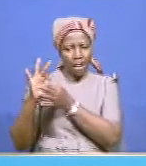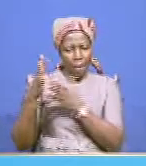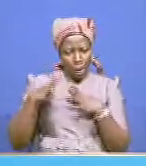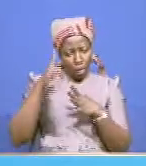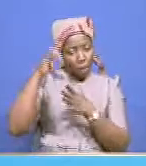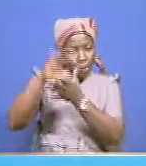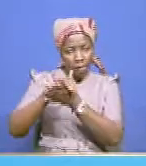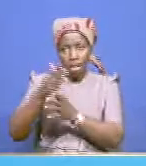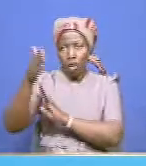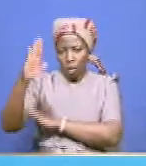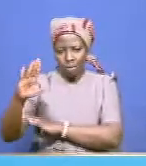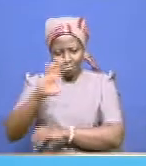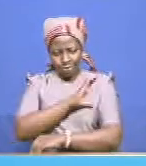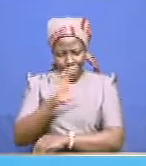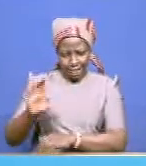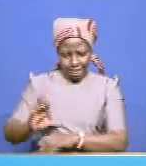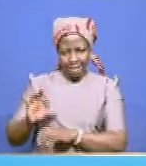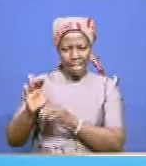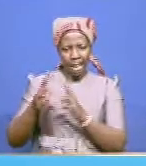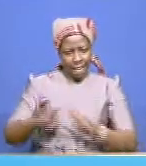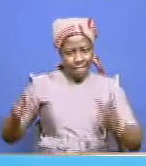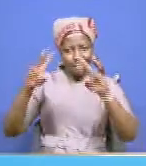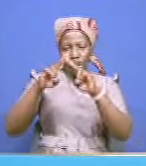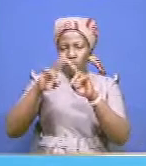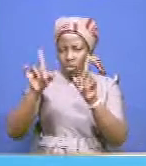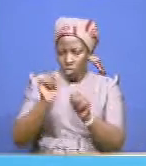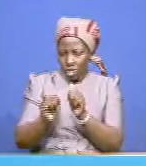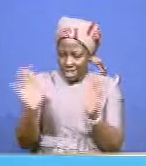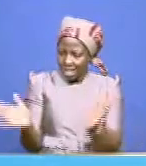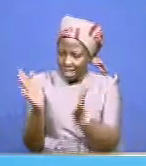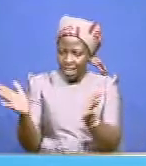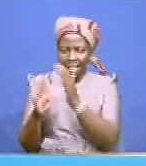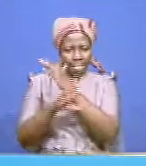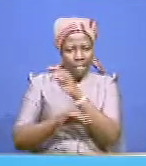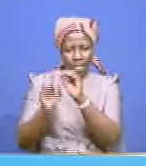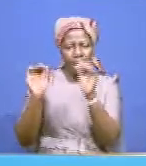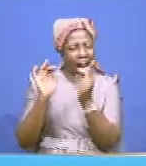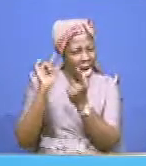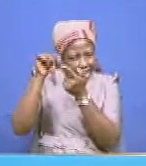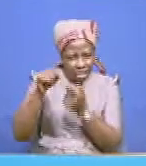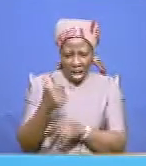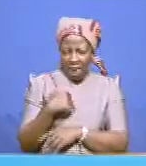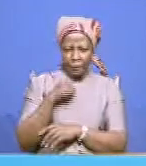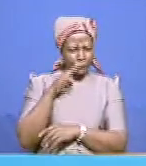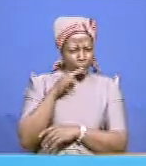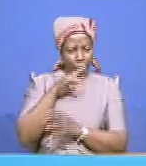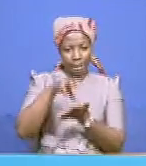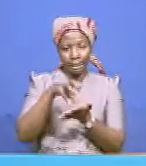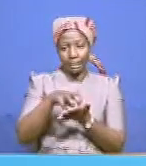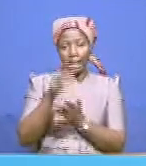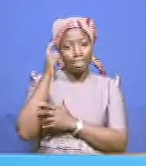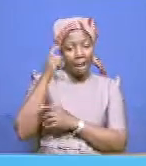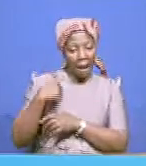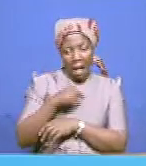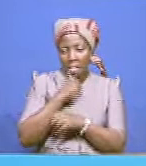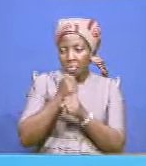culture of values that does not encourage thievery except on extreme cases. I think we are not doing